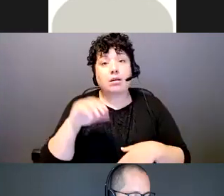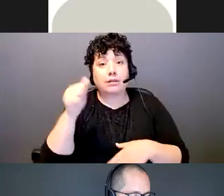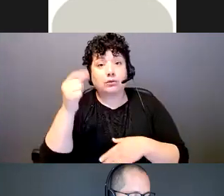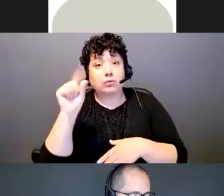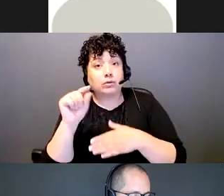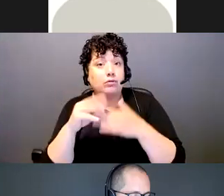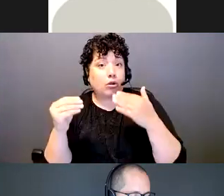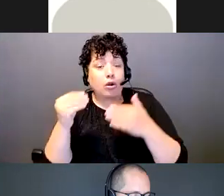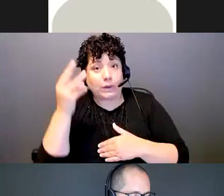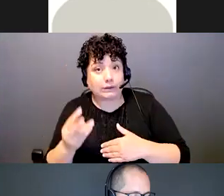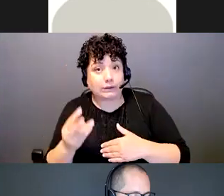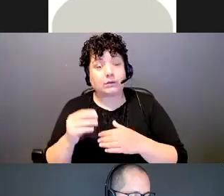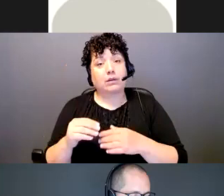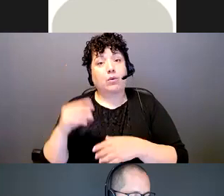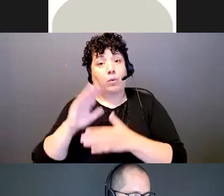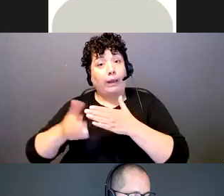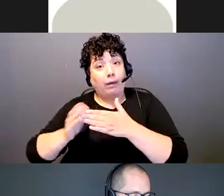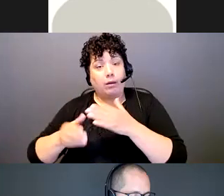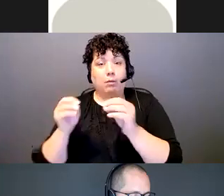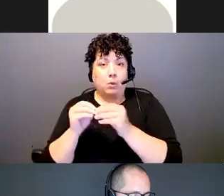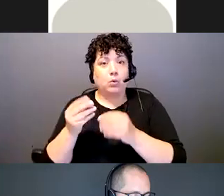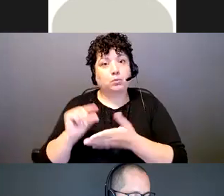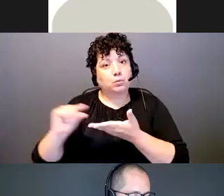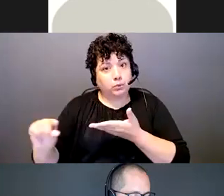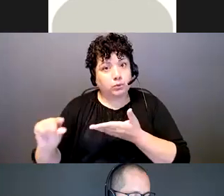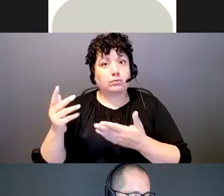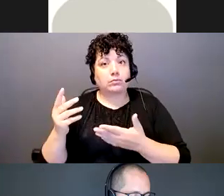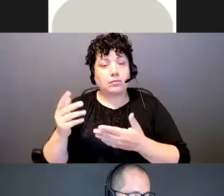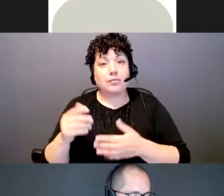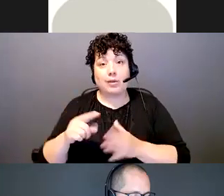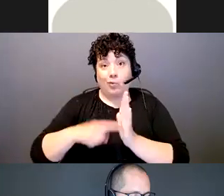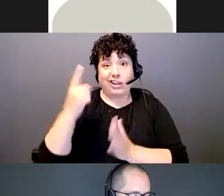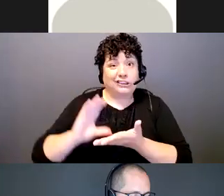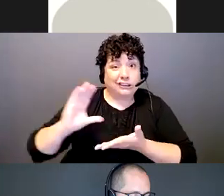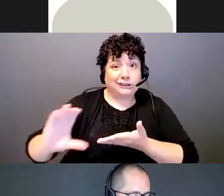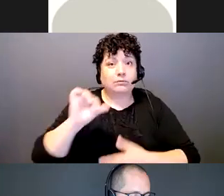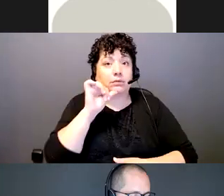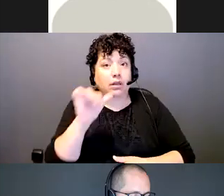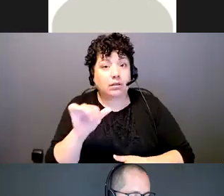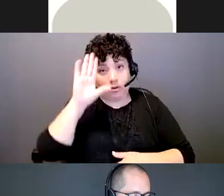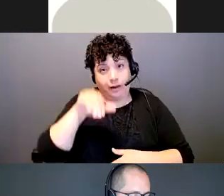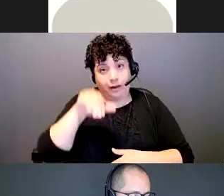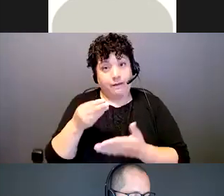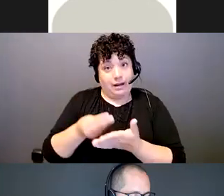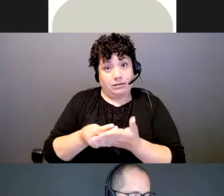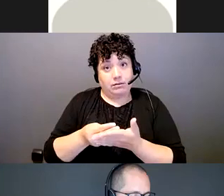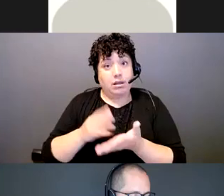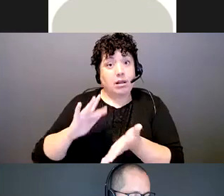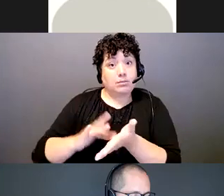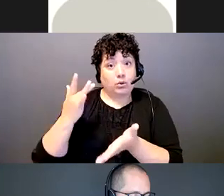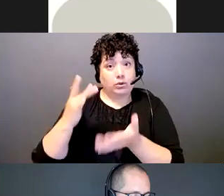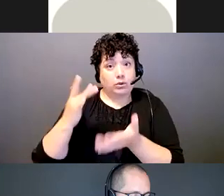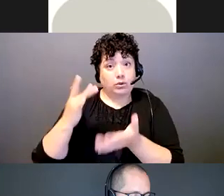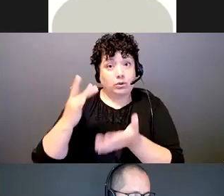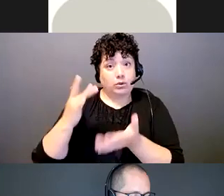the weekend. So being mindful that financial exploitation can occur and does occur